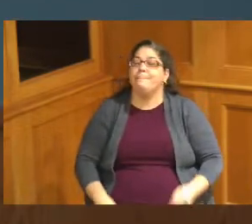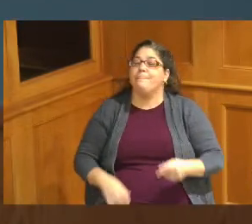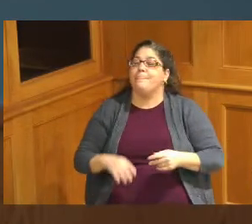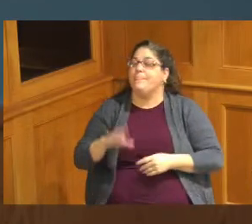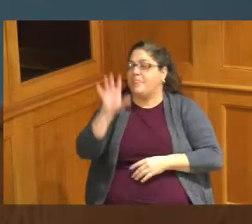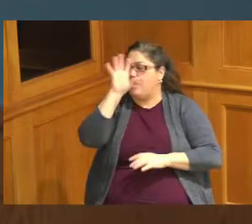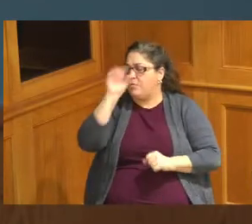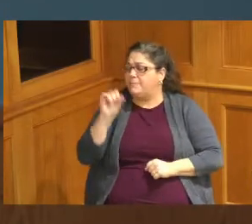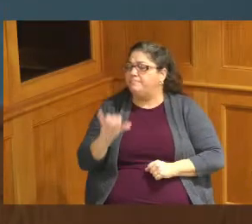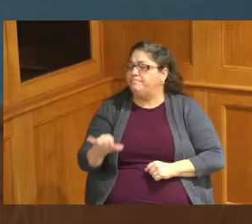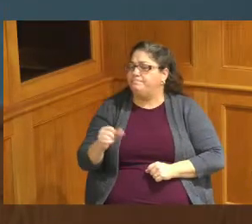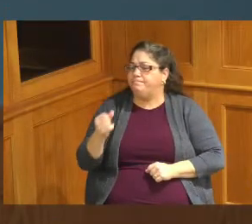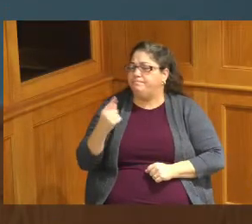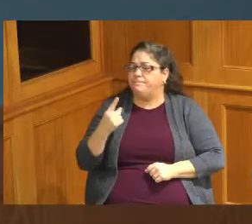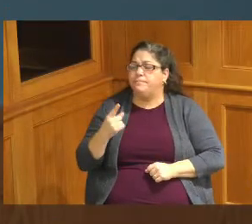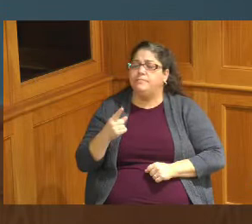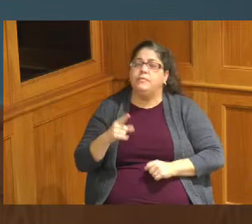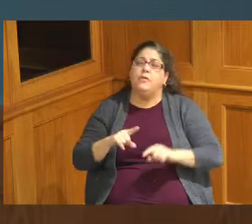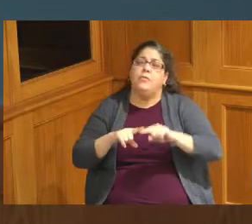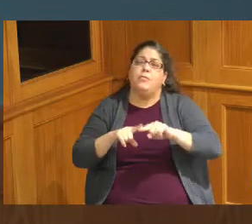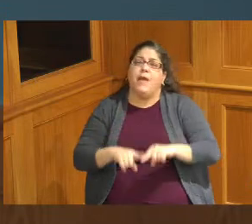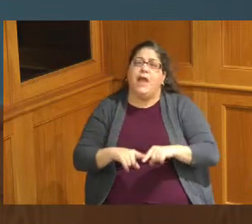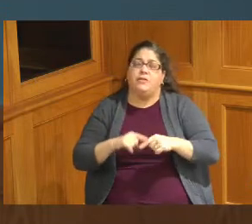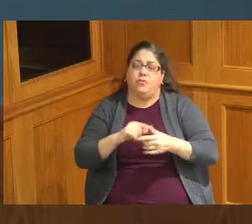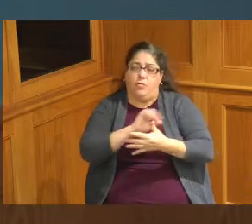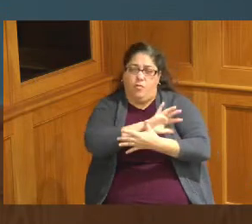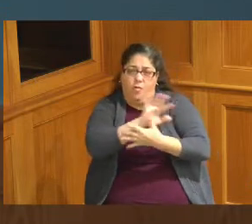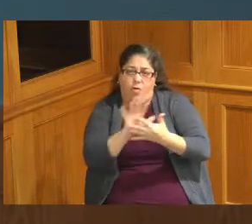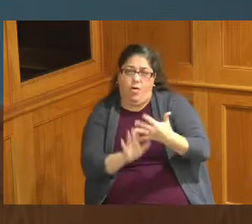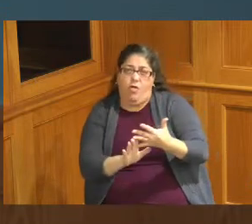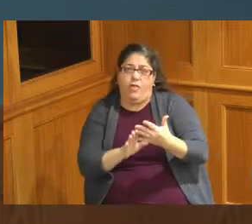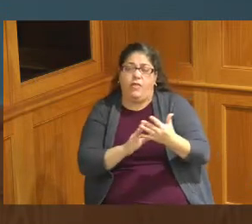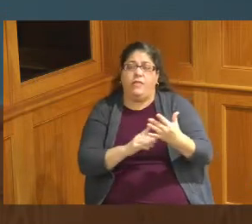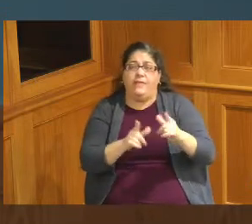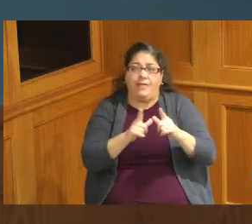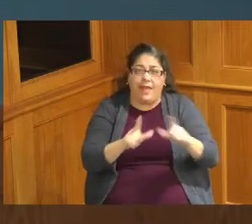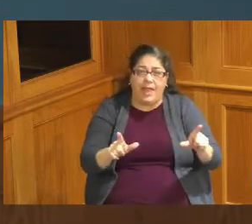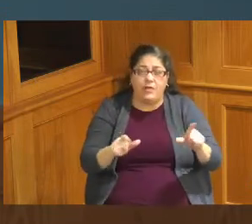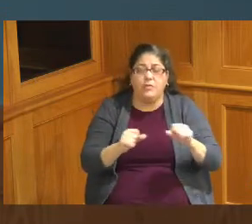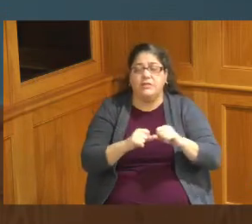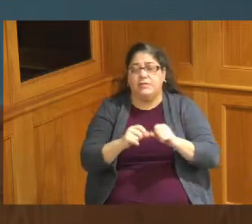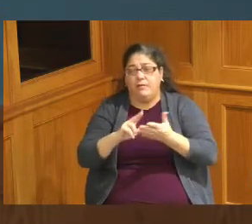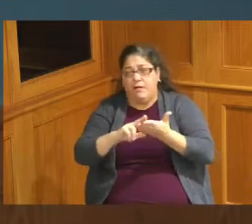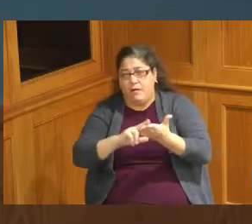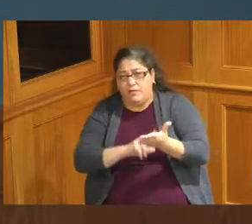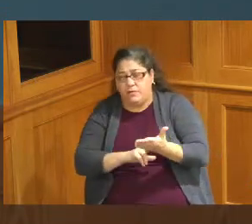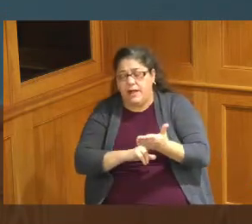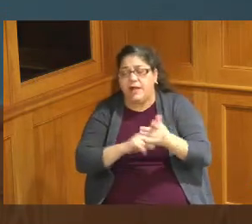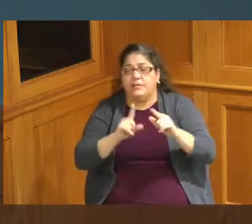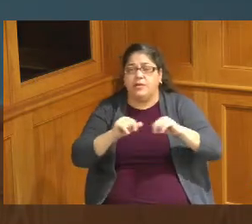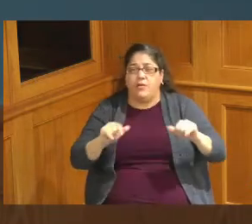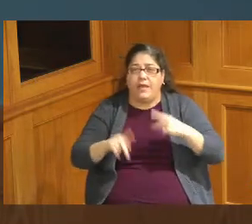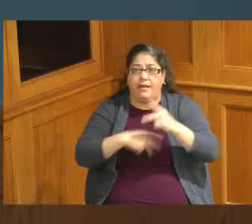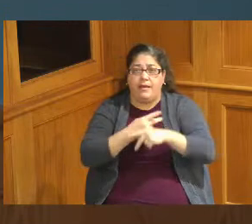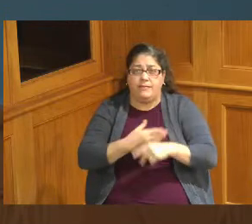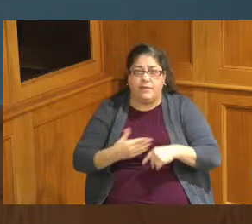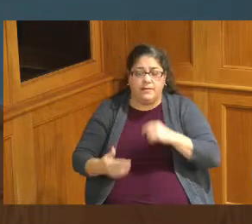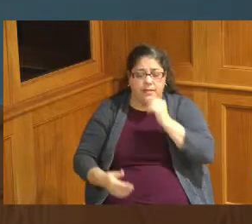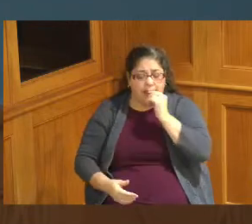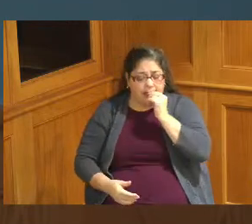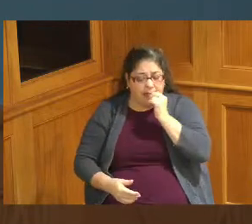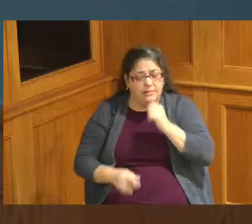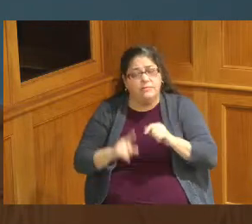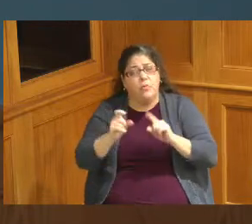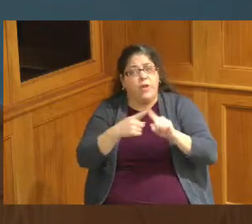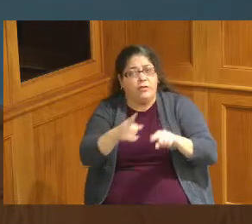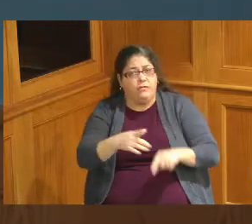the all of the components that you have to implement, the language and the contracts and all of those kind of things, when do